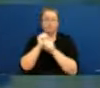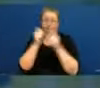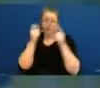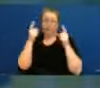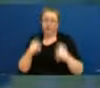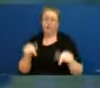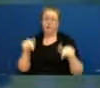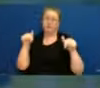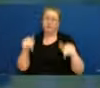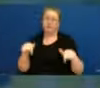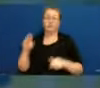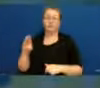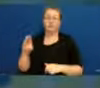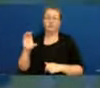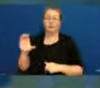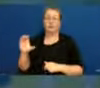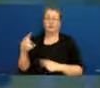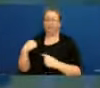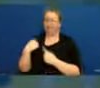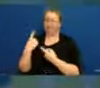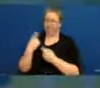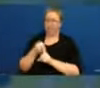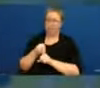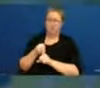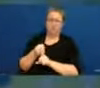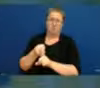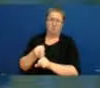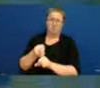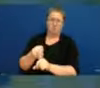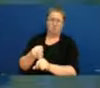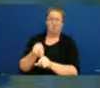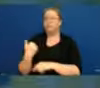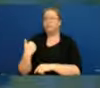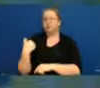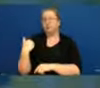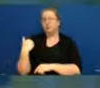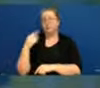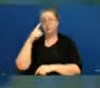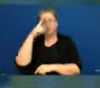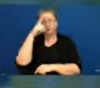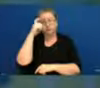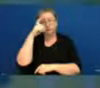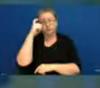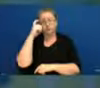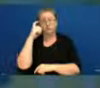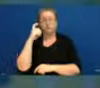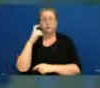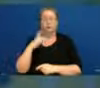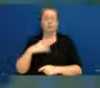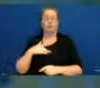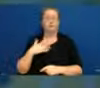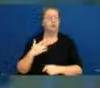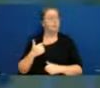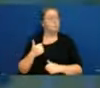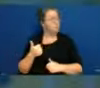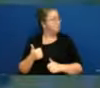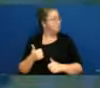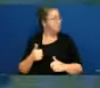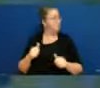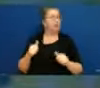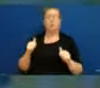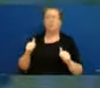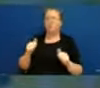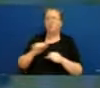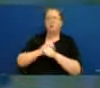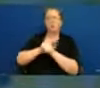one that we have seen happen far too often, particularly in the last few months. In this summer, when people started to feel like we